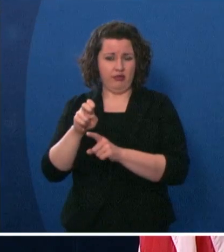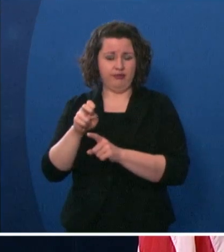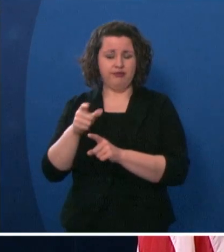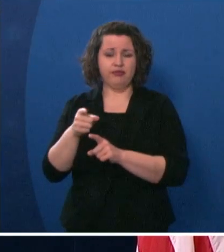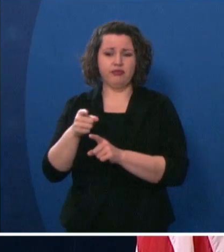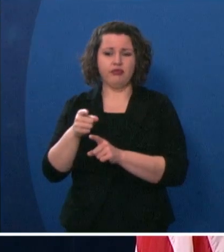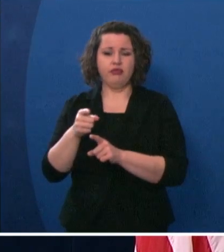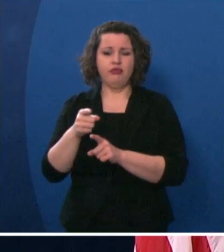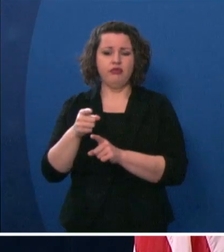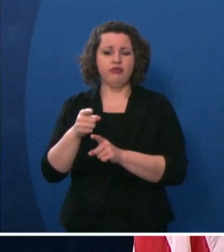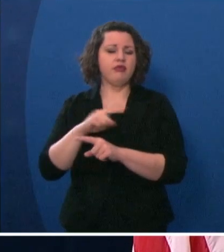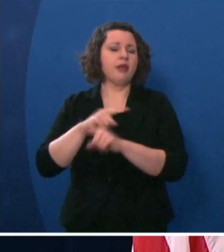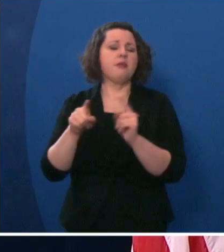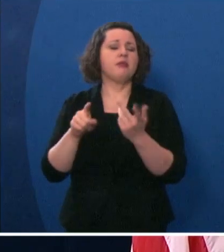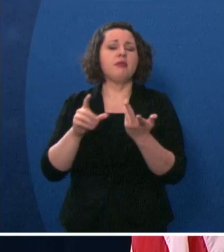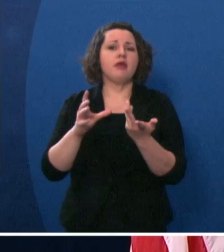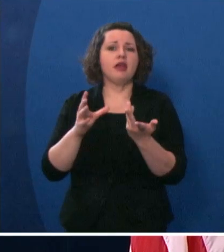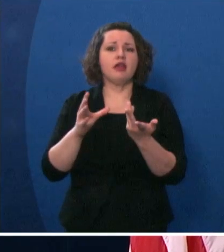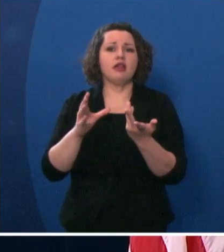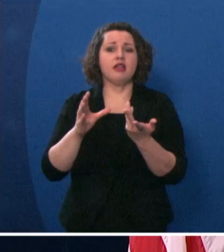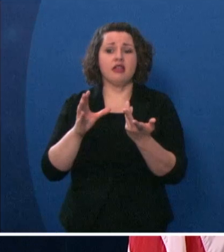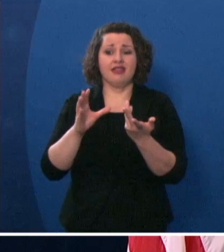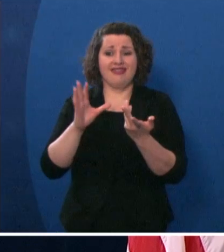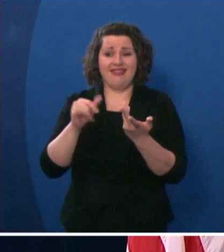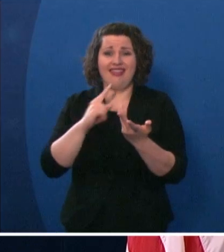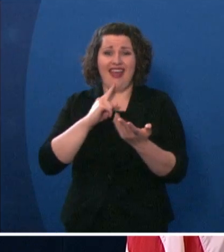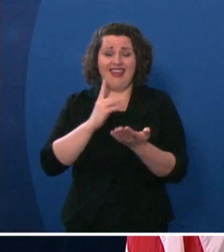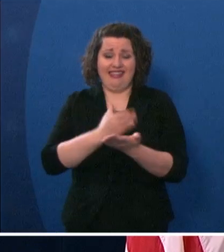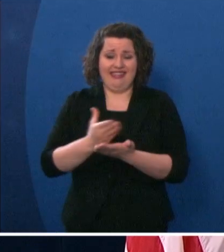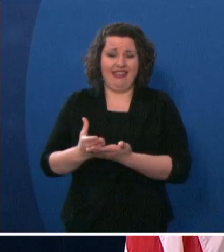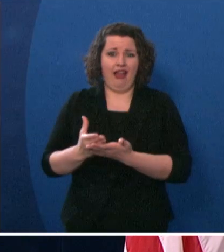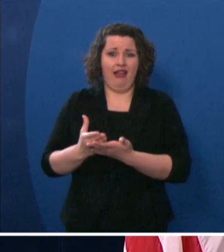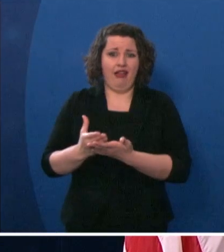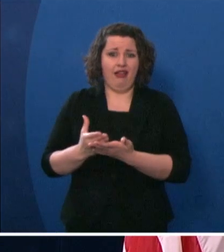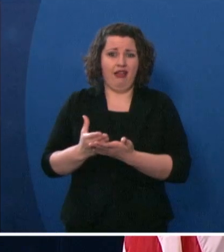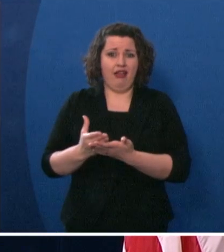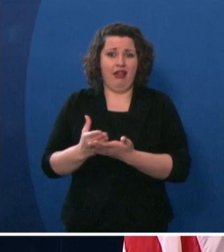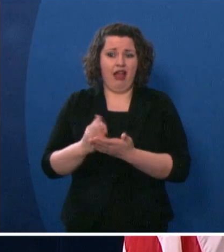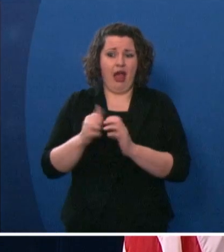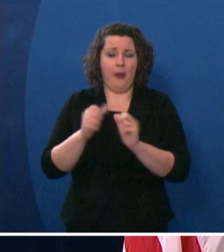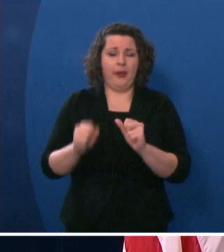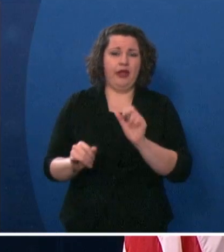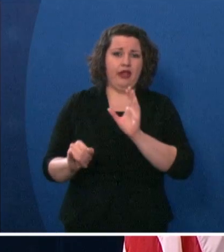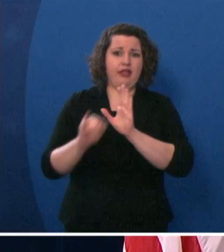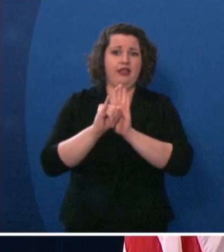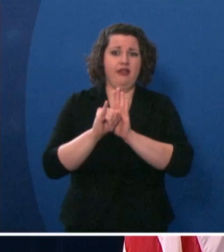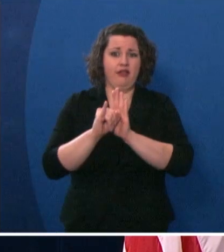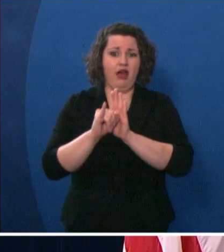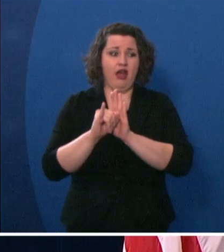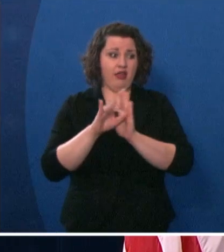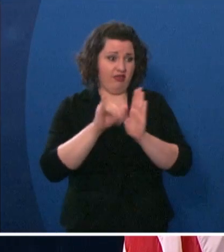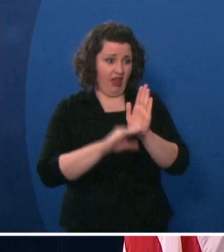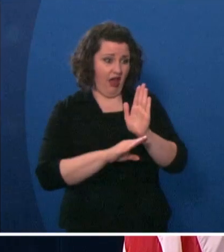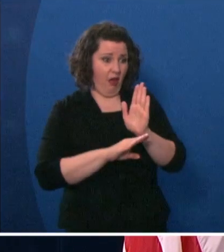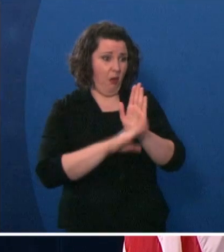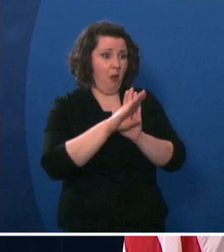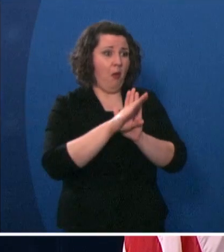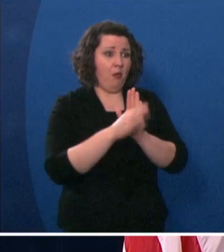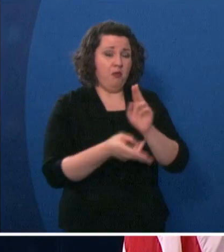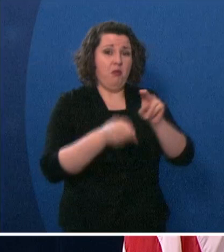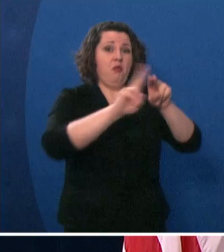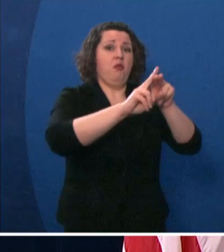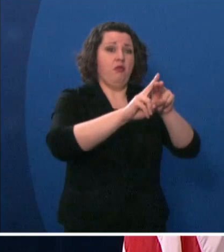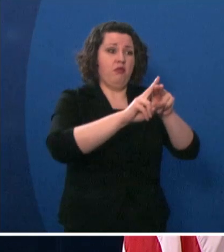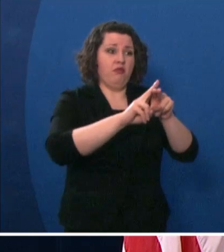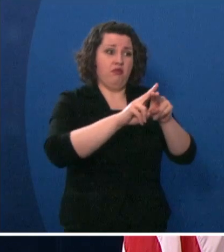testing, but what's the data behind being able to identify spikes that can or will or could